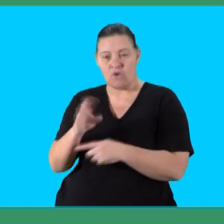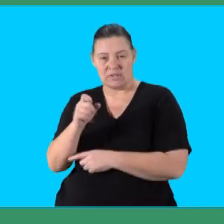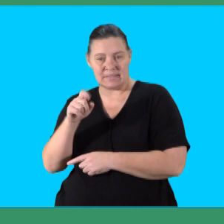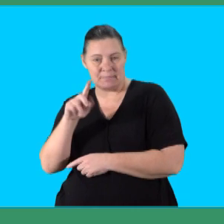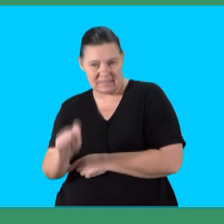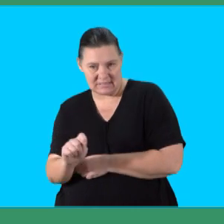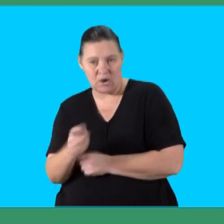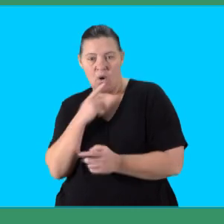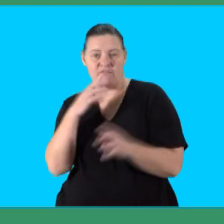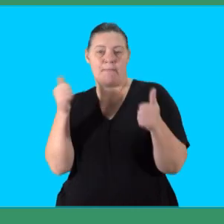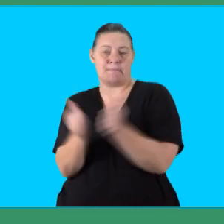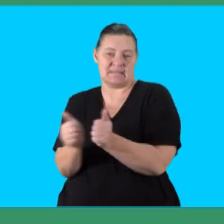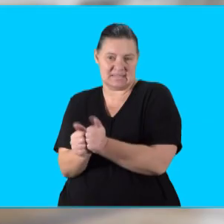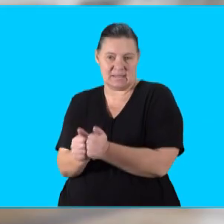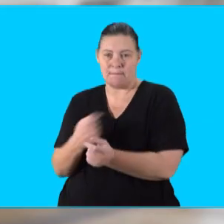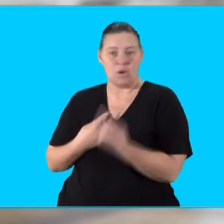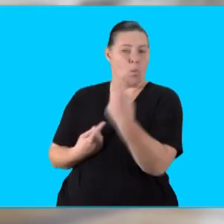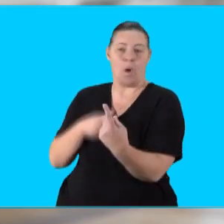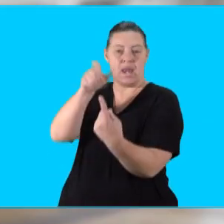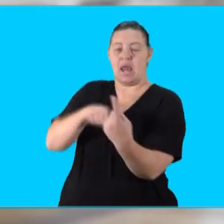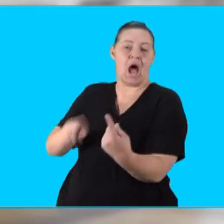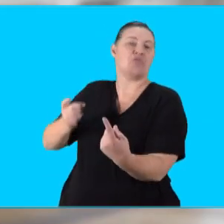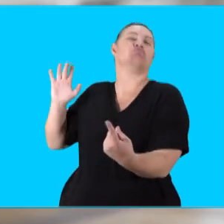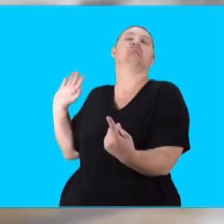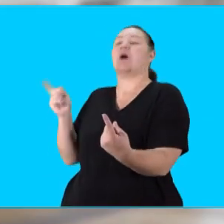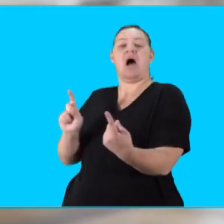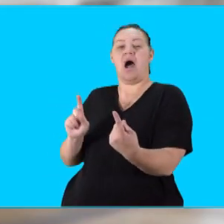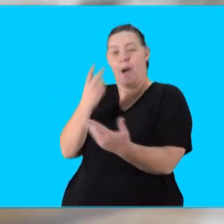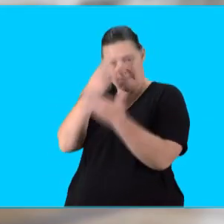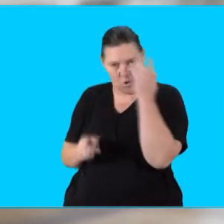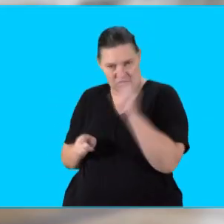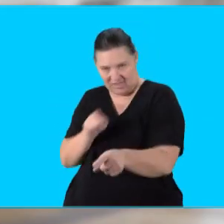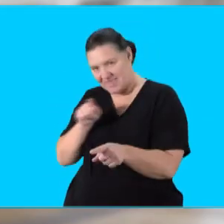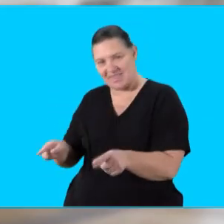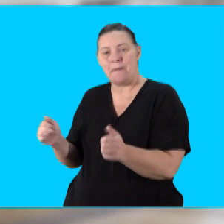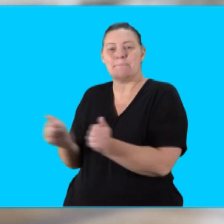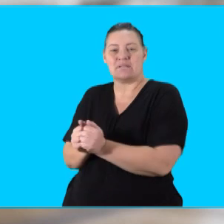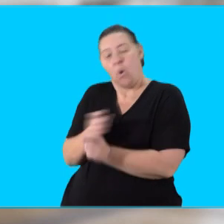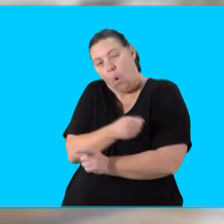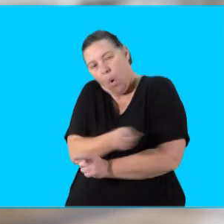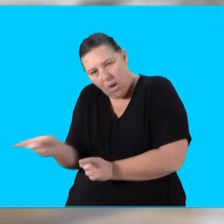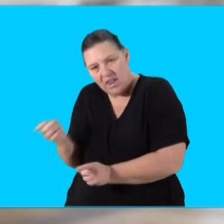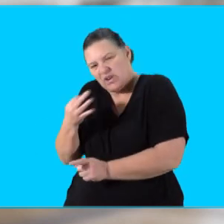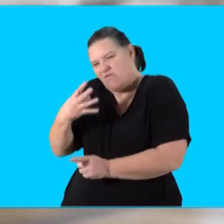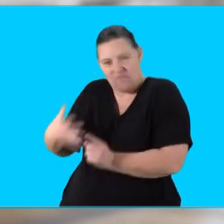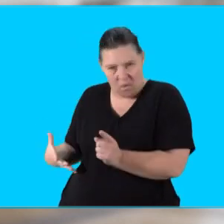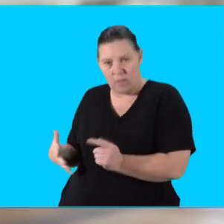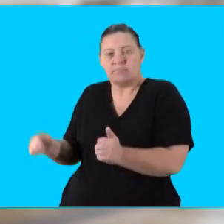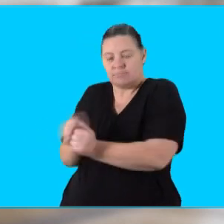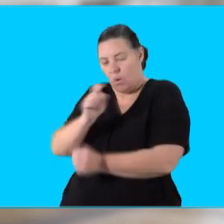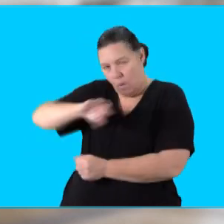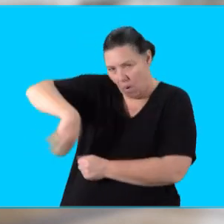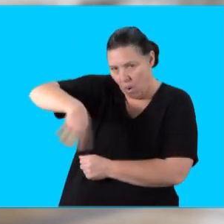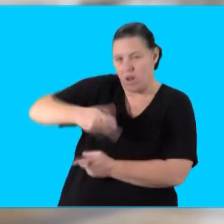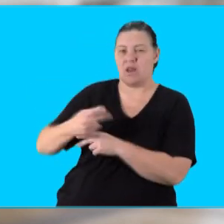debts of the partnership. It's not only one partner who has to pay for the debts of the partnership, but all of them as partners, they are jointly liable for the